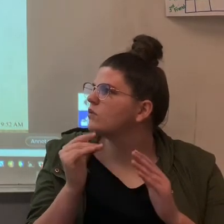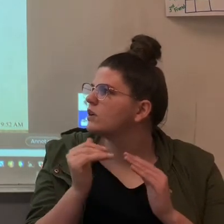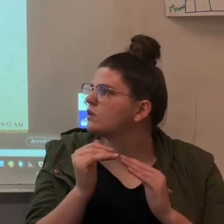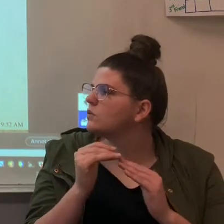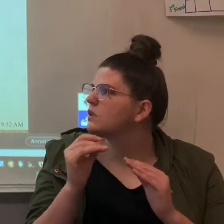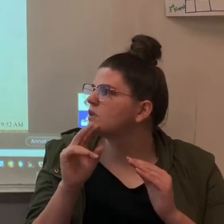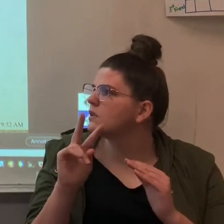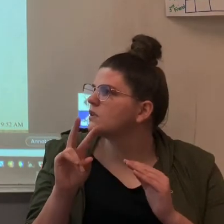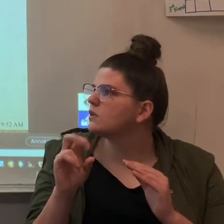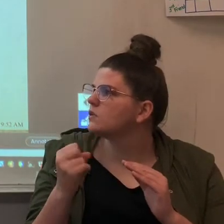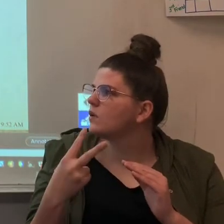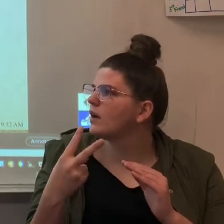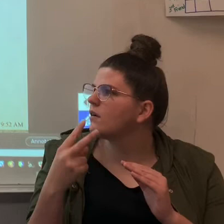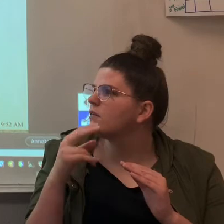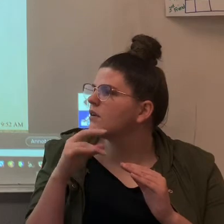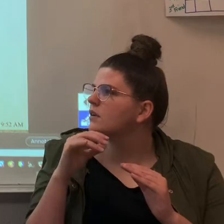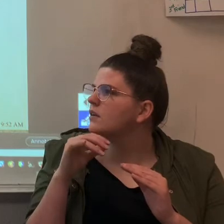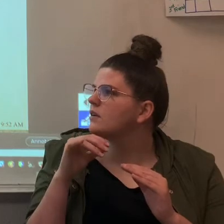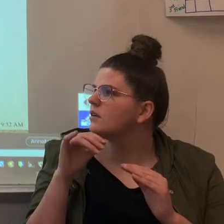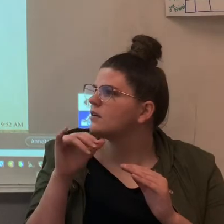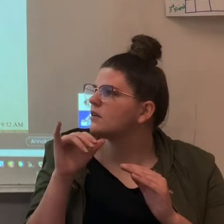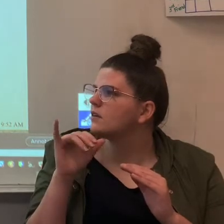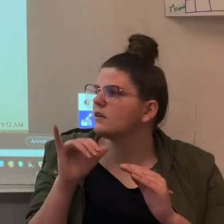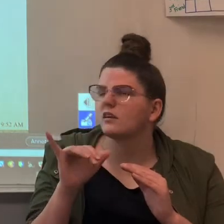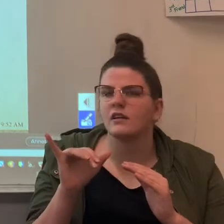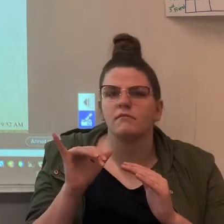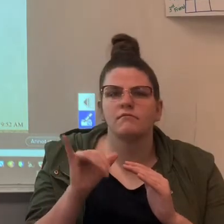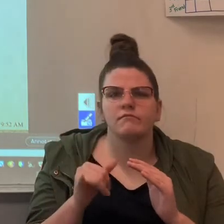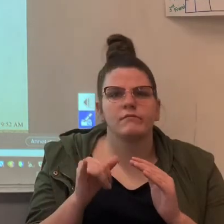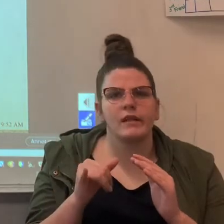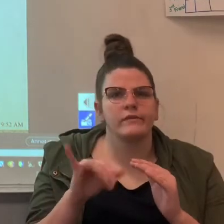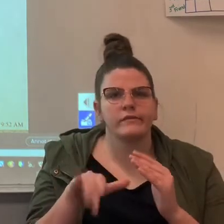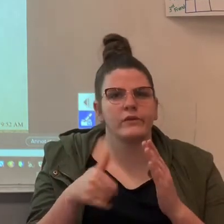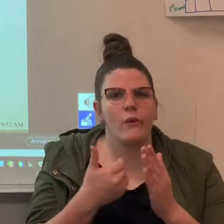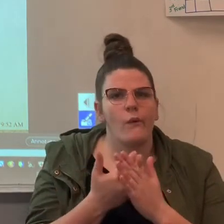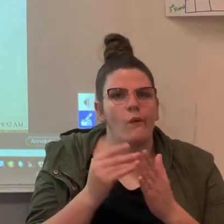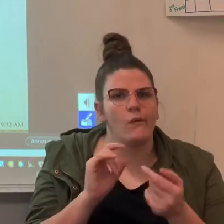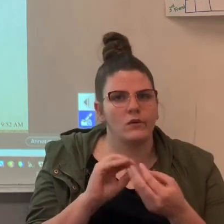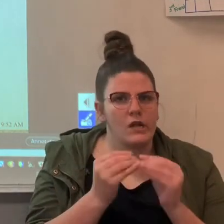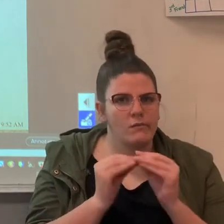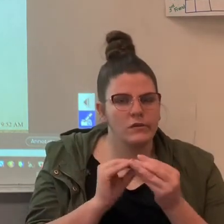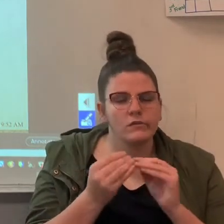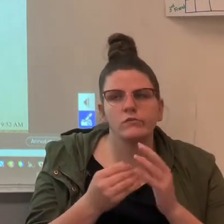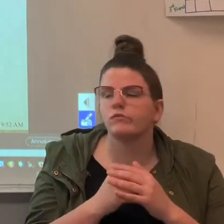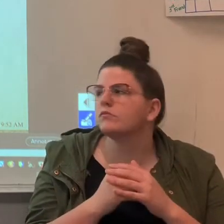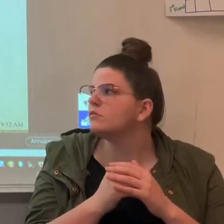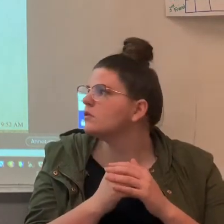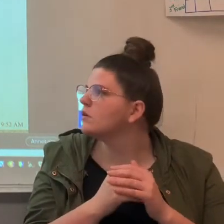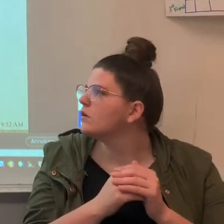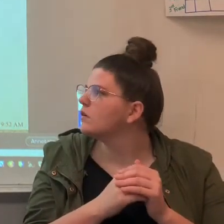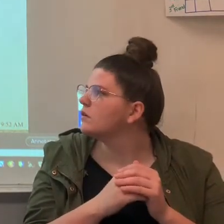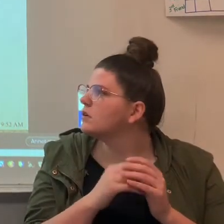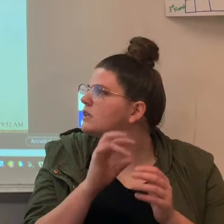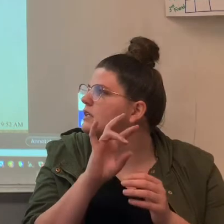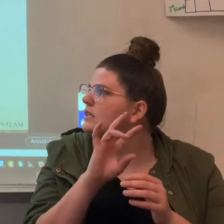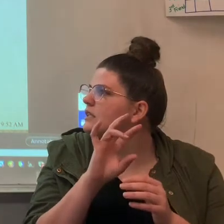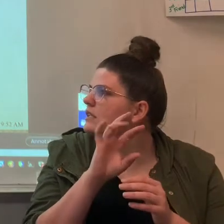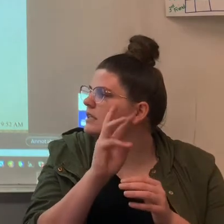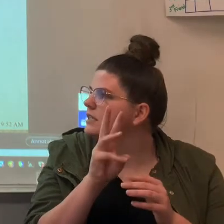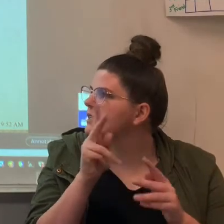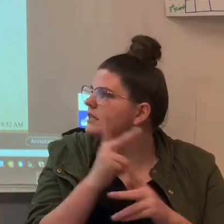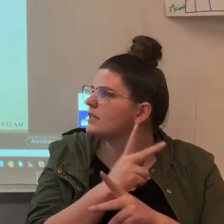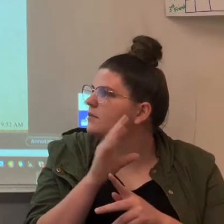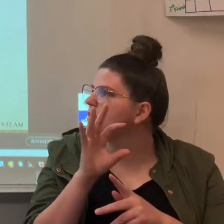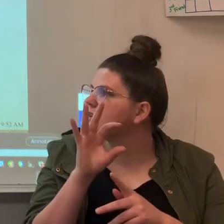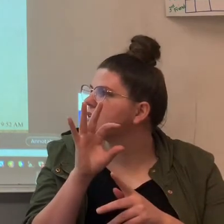get us 8/9, that's actually over a whole number. 6 times 3 is 18, 4 times 9 is